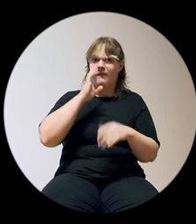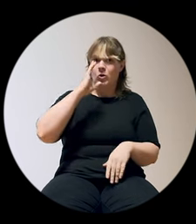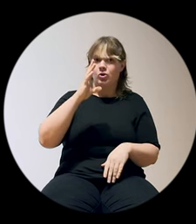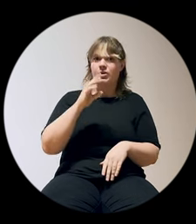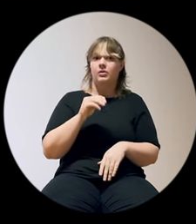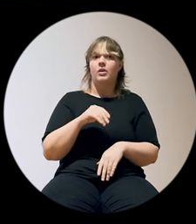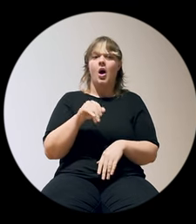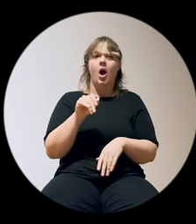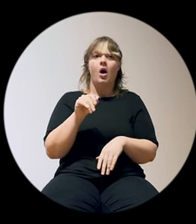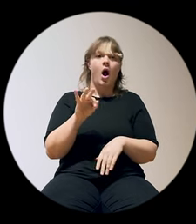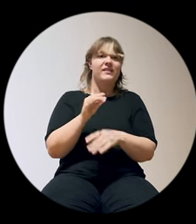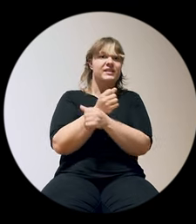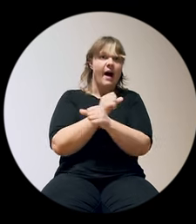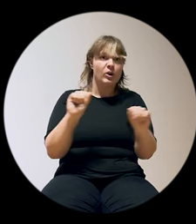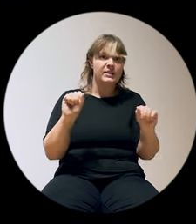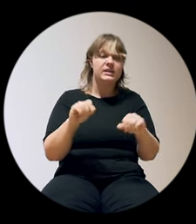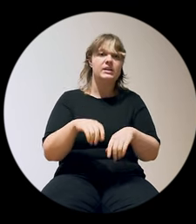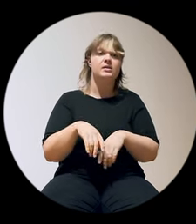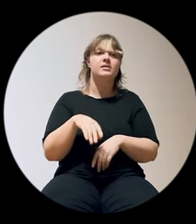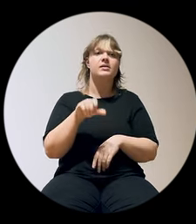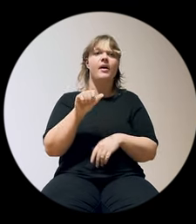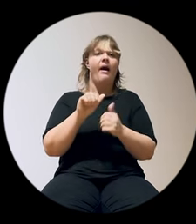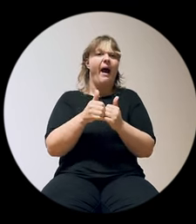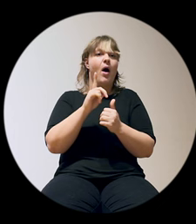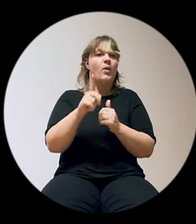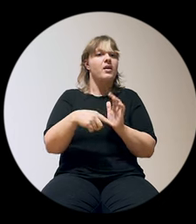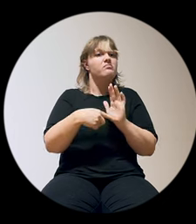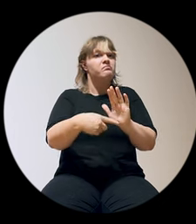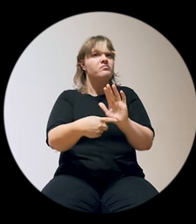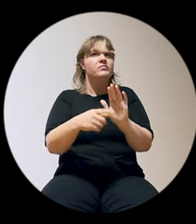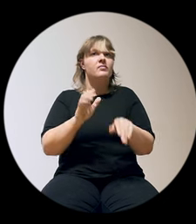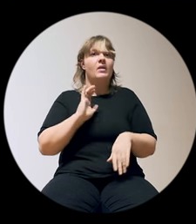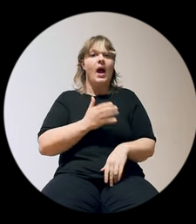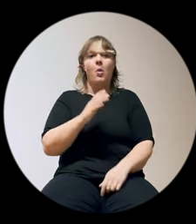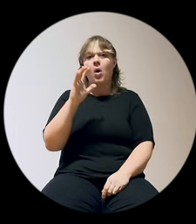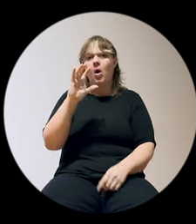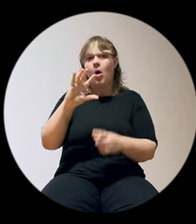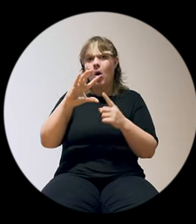sovereignty in how we portray our cultural output and existence.